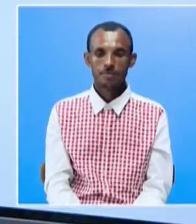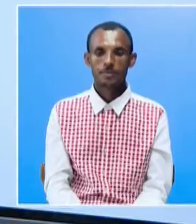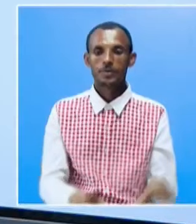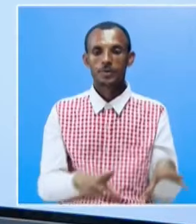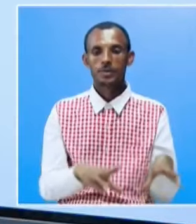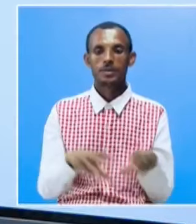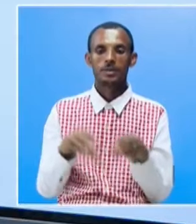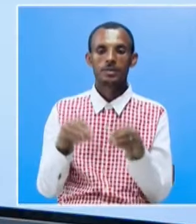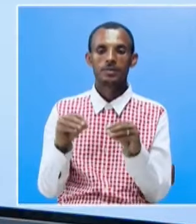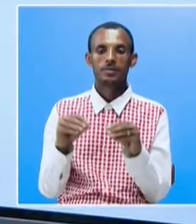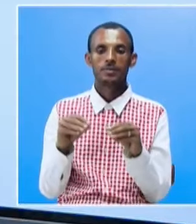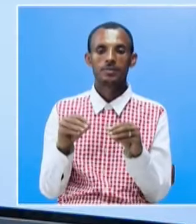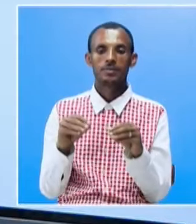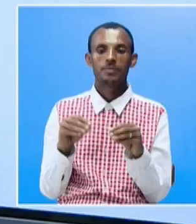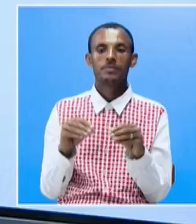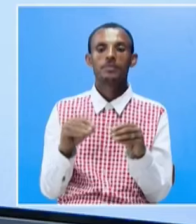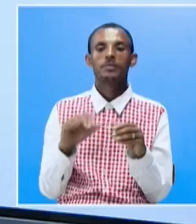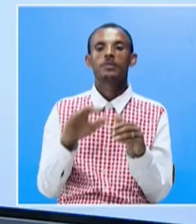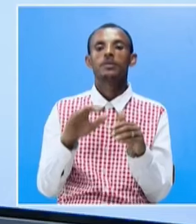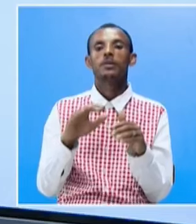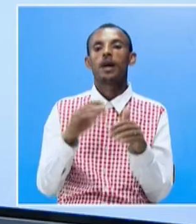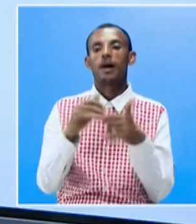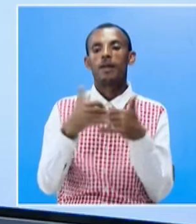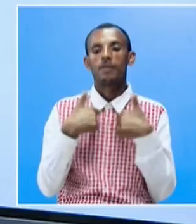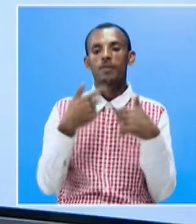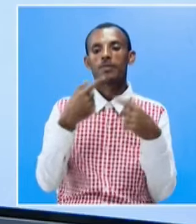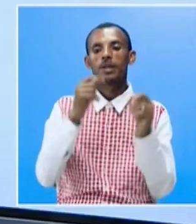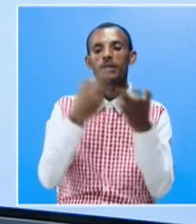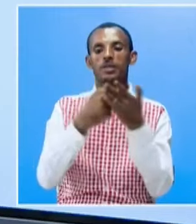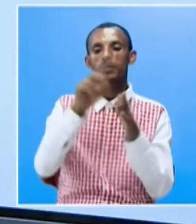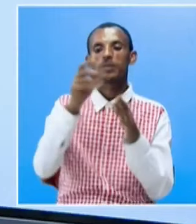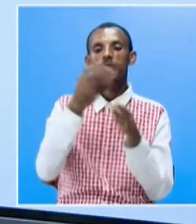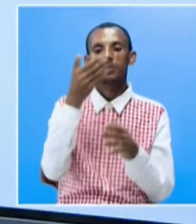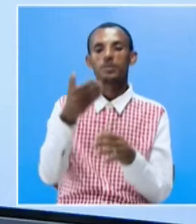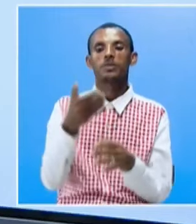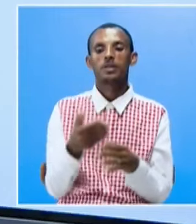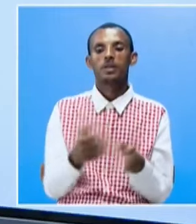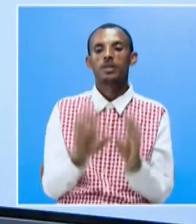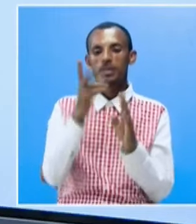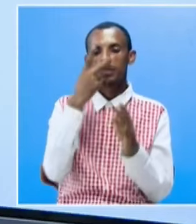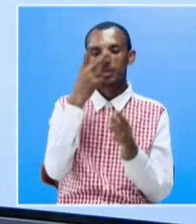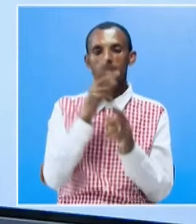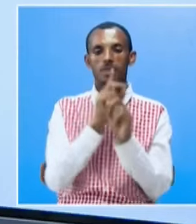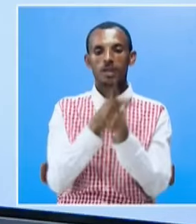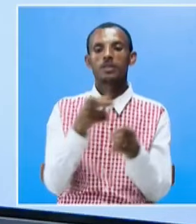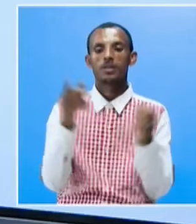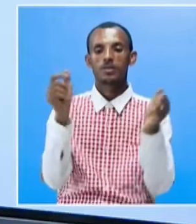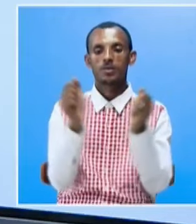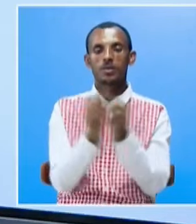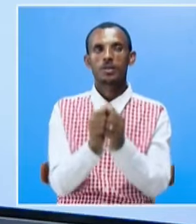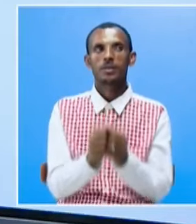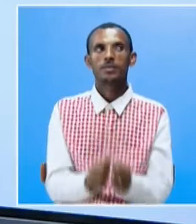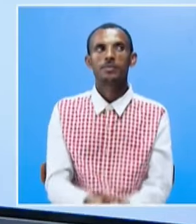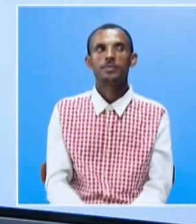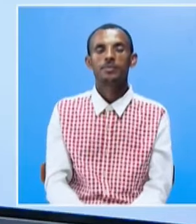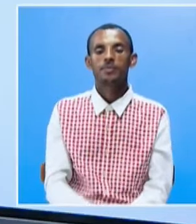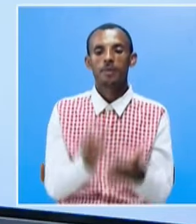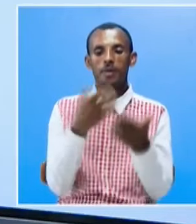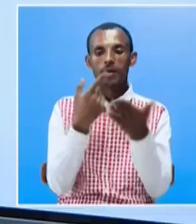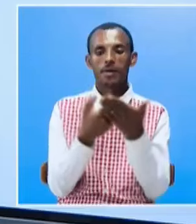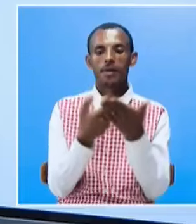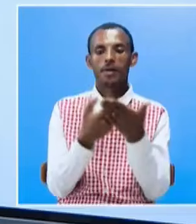Students, have you tried the question? Good. Let's see the answer together.